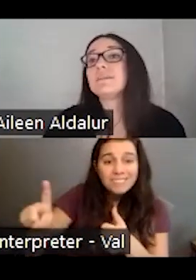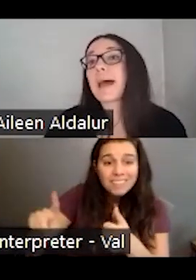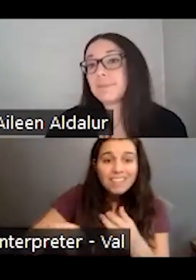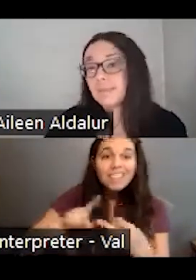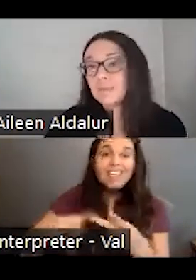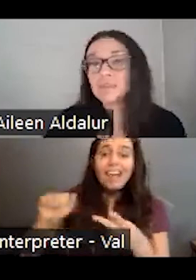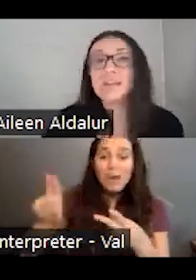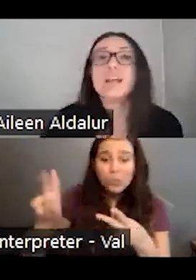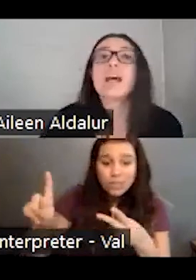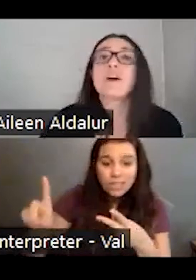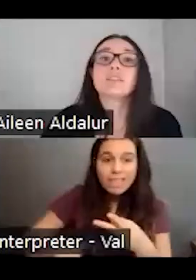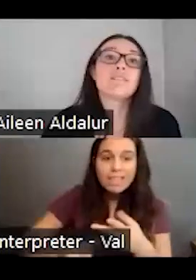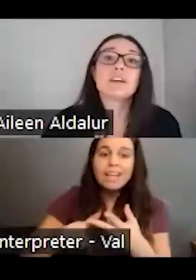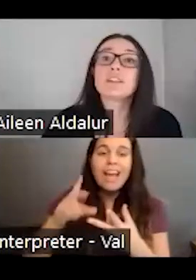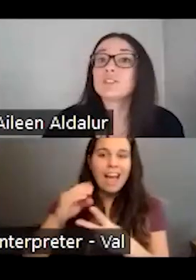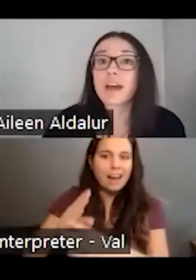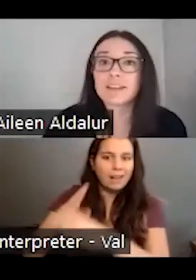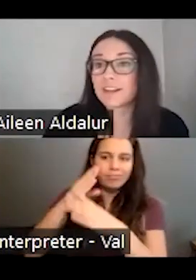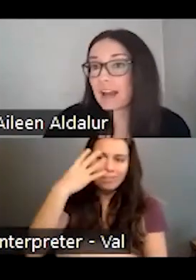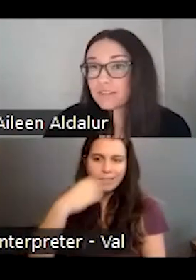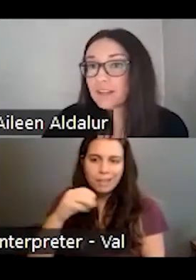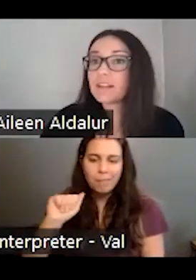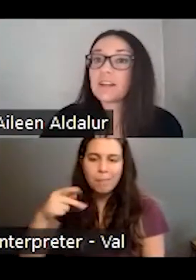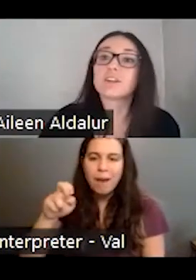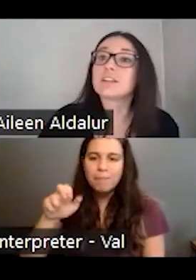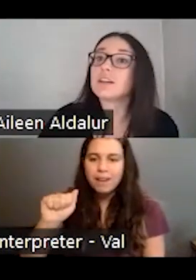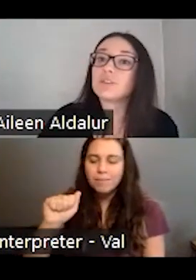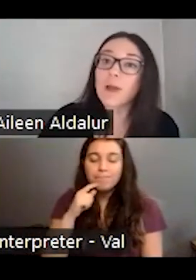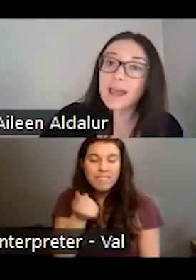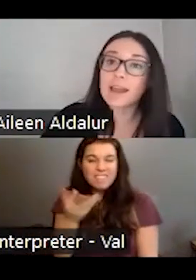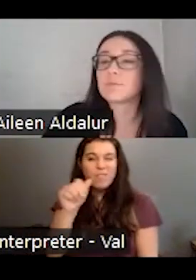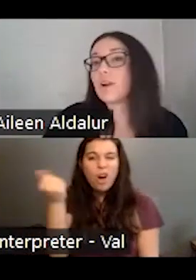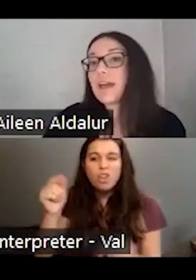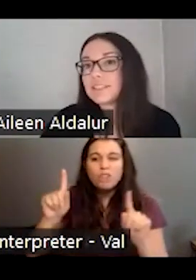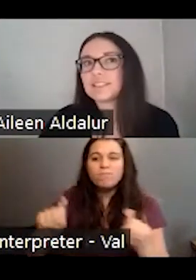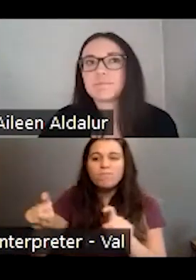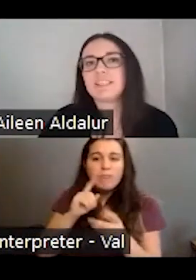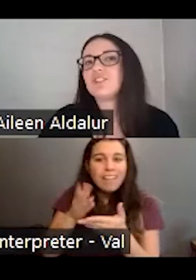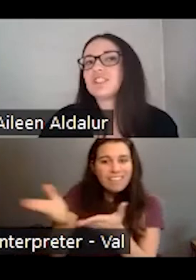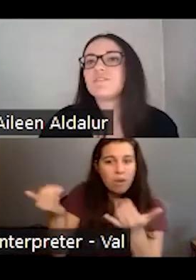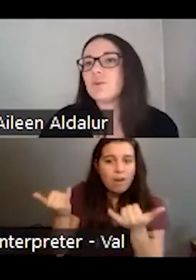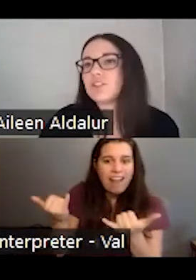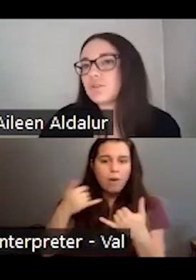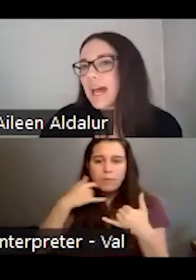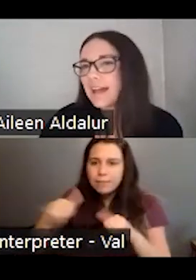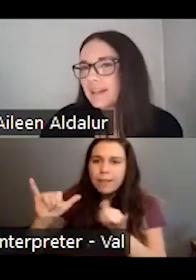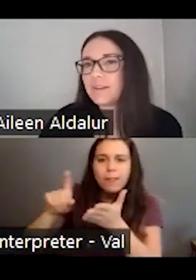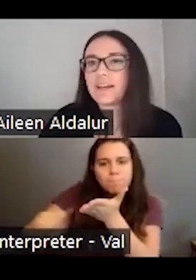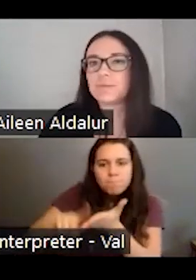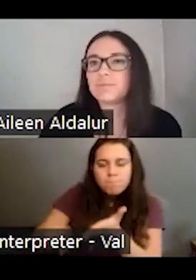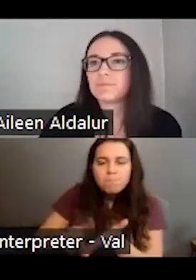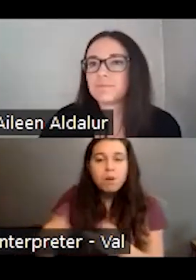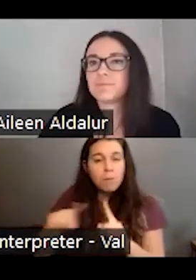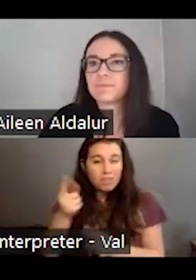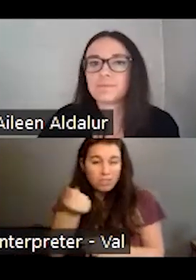obstructive sleep apnea. There are several other trials that are out there that are currently underway and more evidence, but these are just a few I chose to highlight